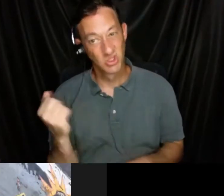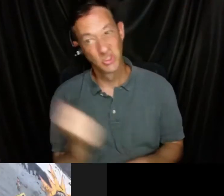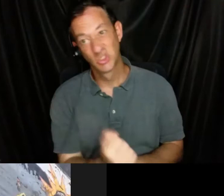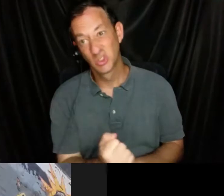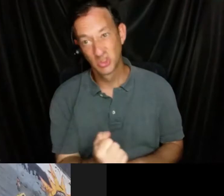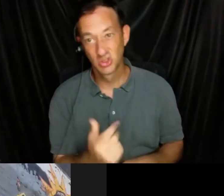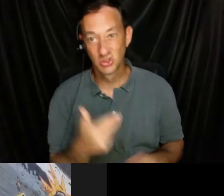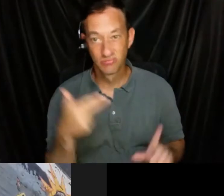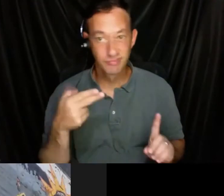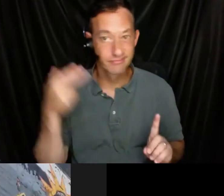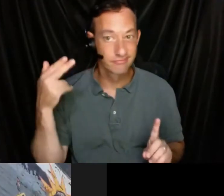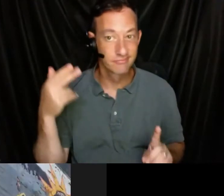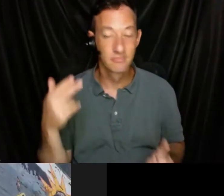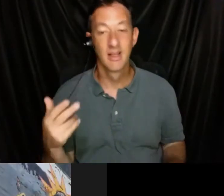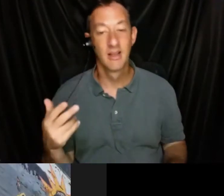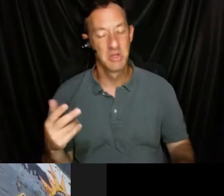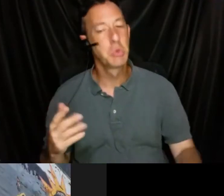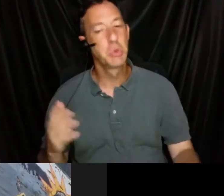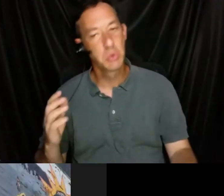And